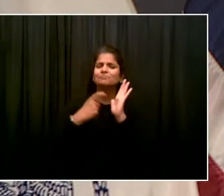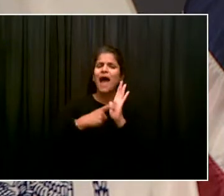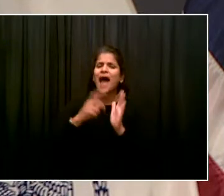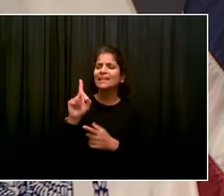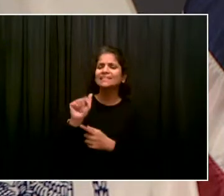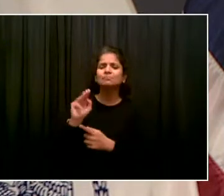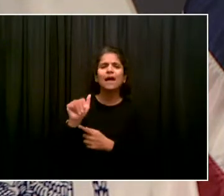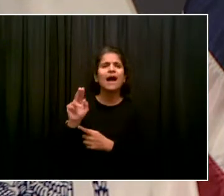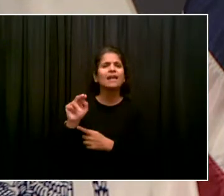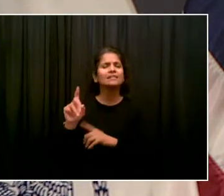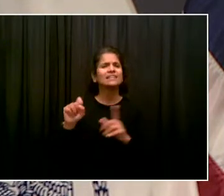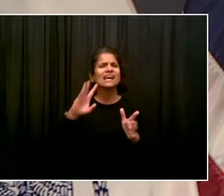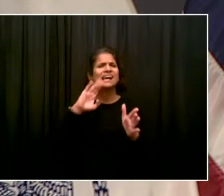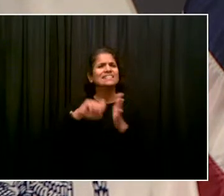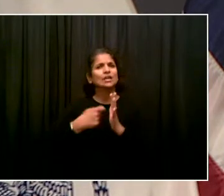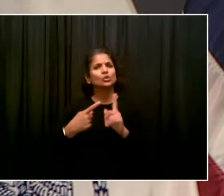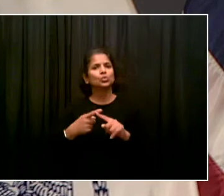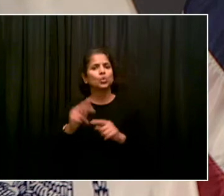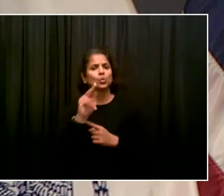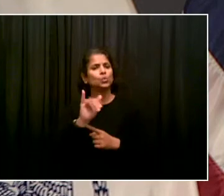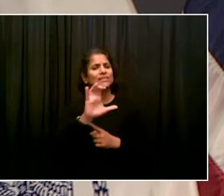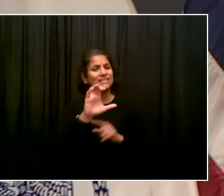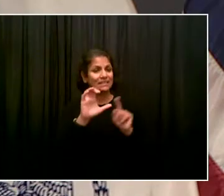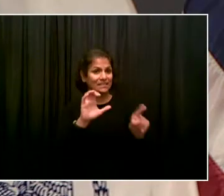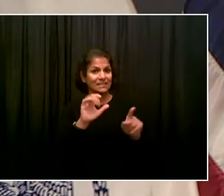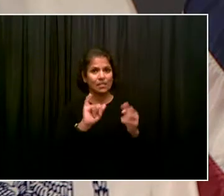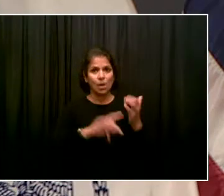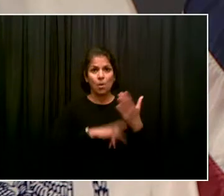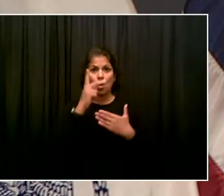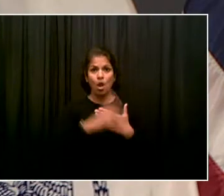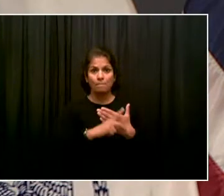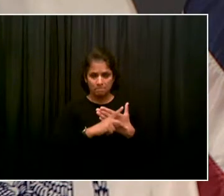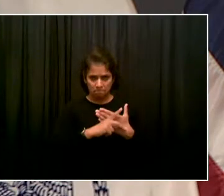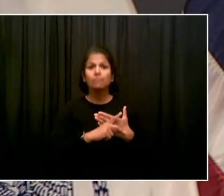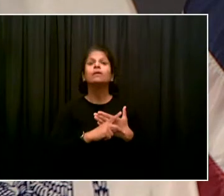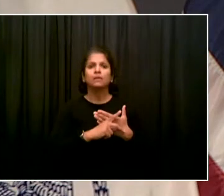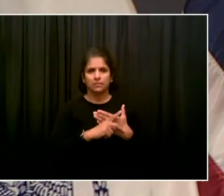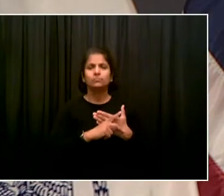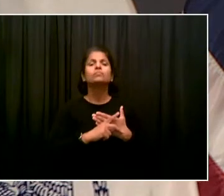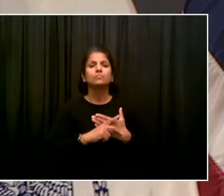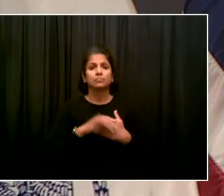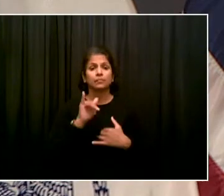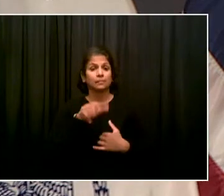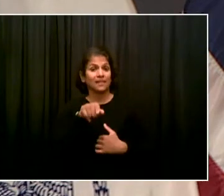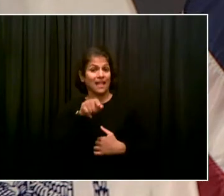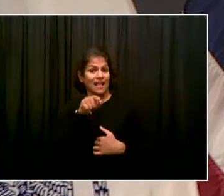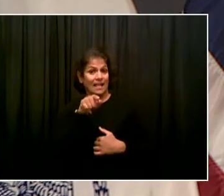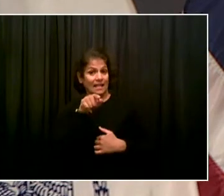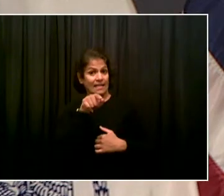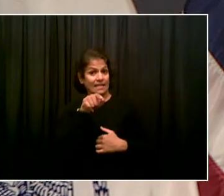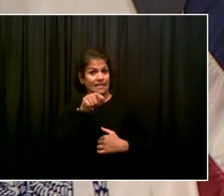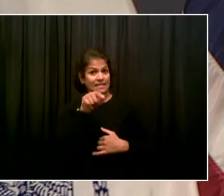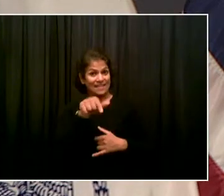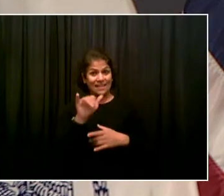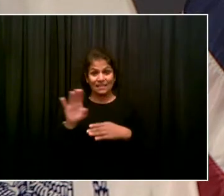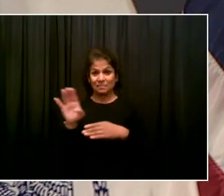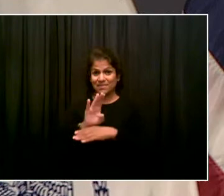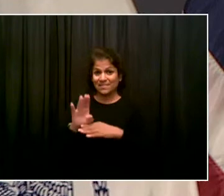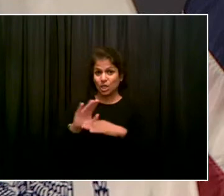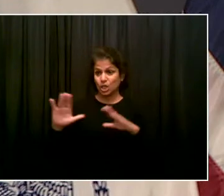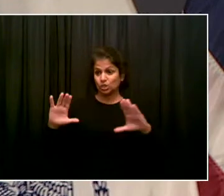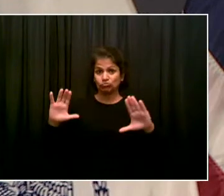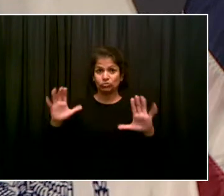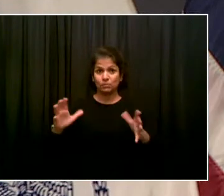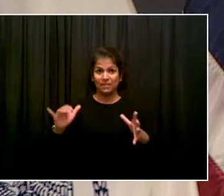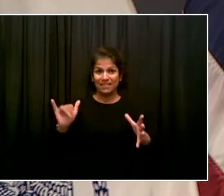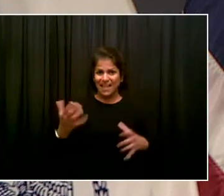First of all, I think I heard one of my colleagues say 15, and I apologize if I missed it, but I didn't think I heard that from you. So can you folks